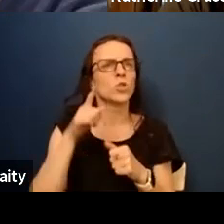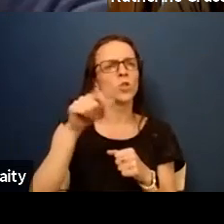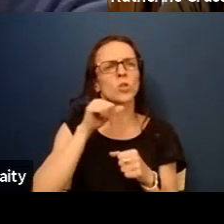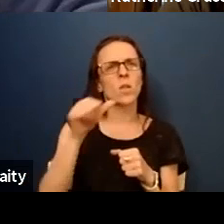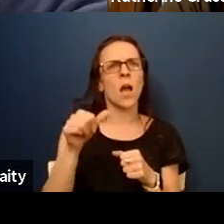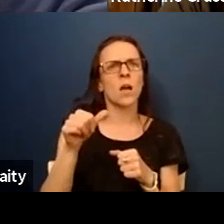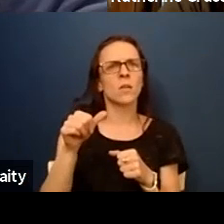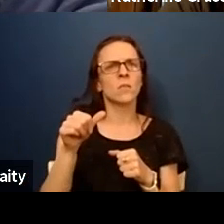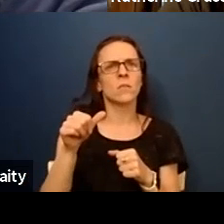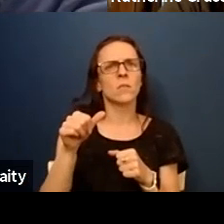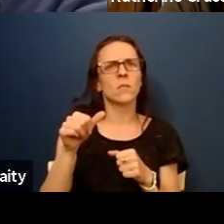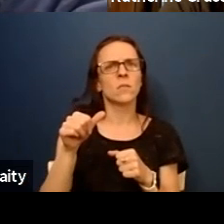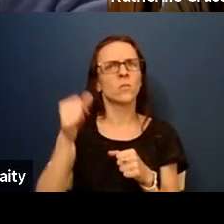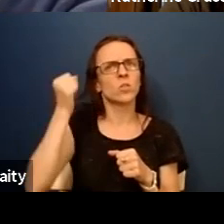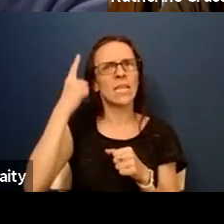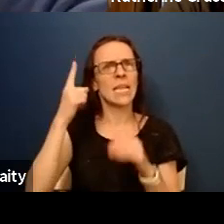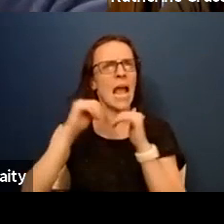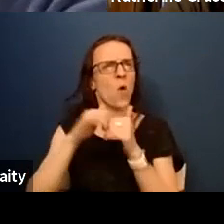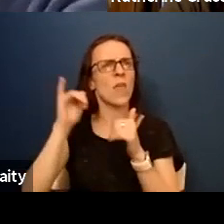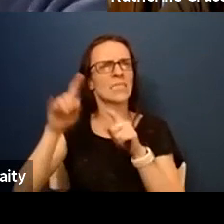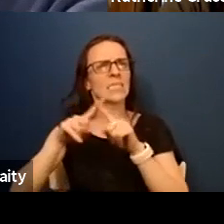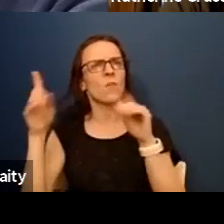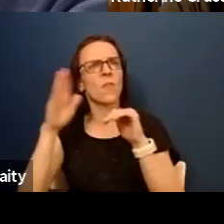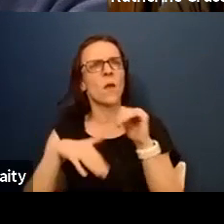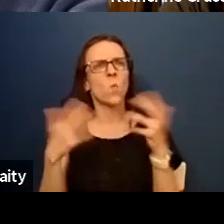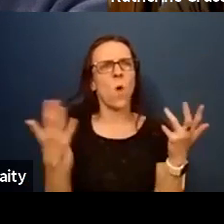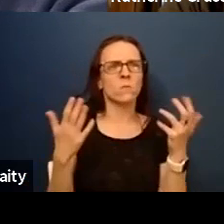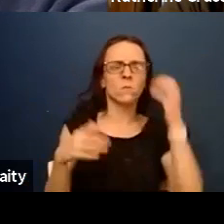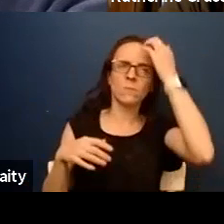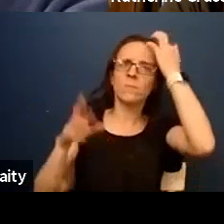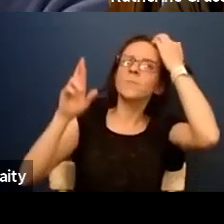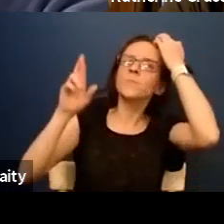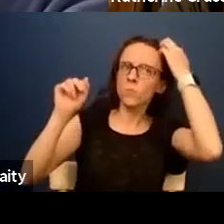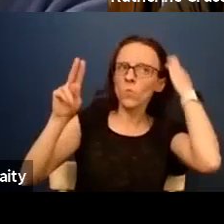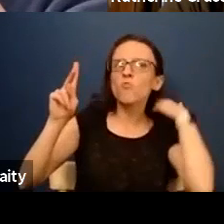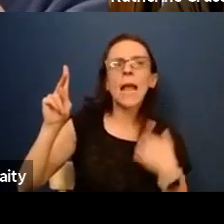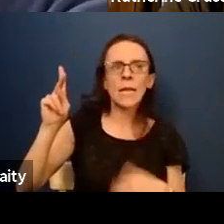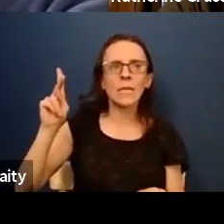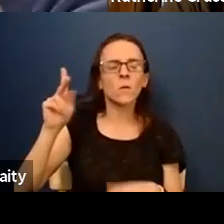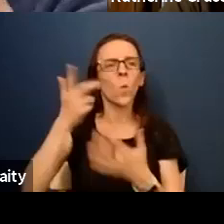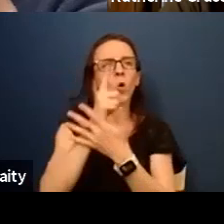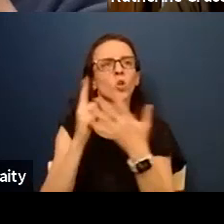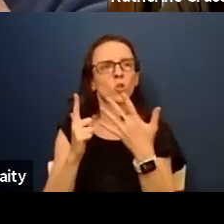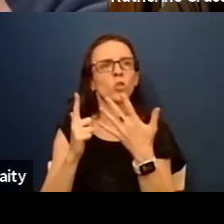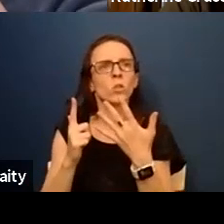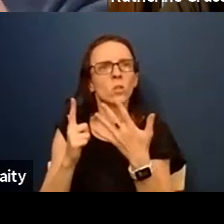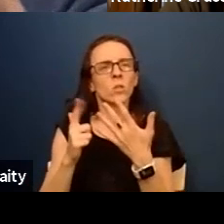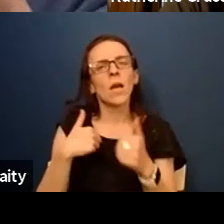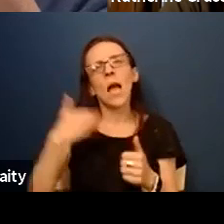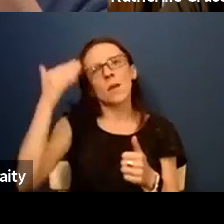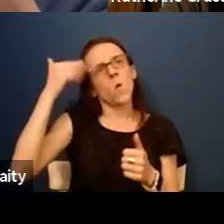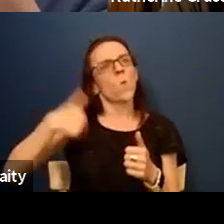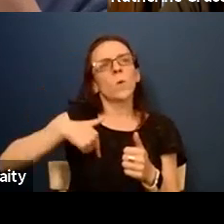that is any different than what? Than a ranked order. I know we haven't selected